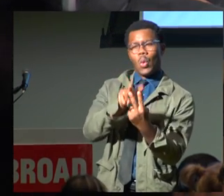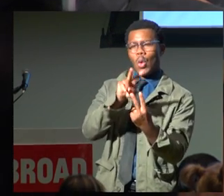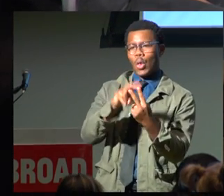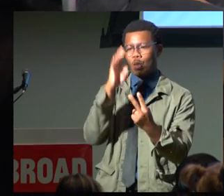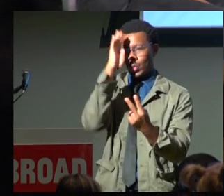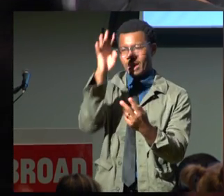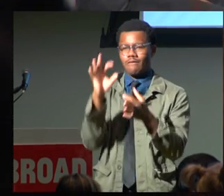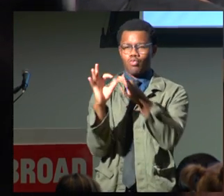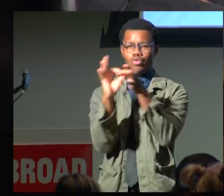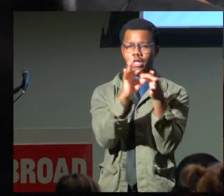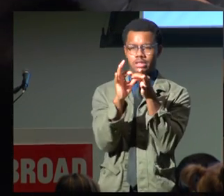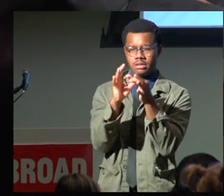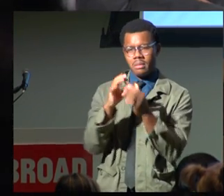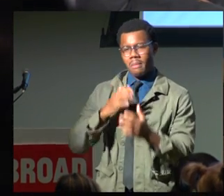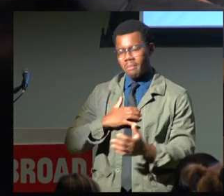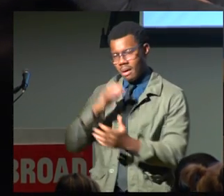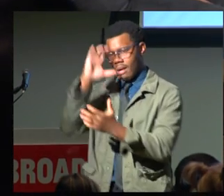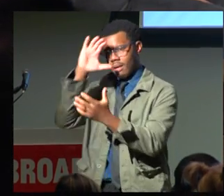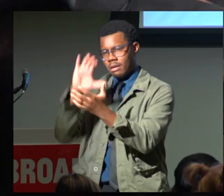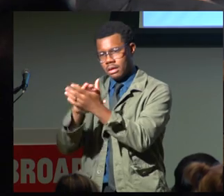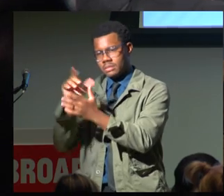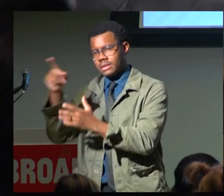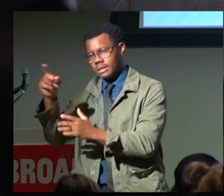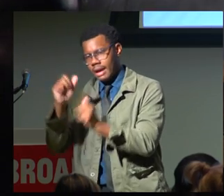tandem together, mm-hmm. It's like, it can happen and it doesn't have to be